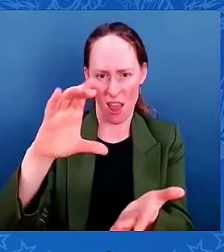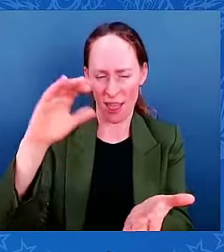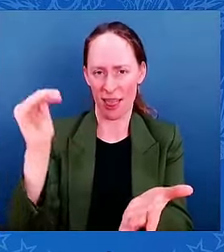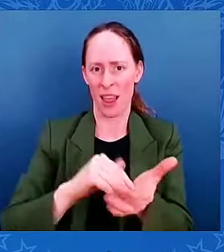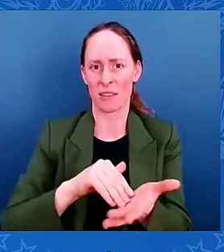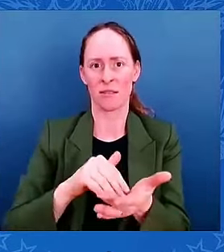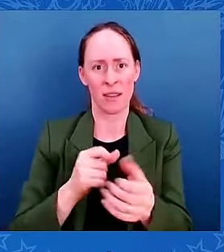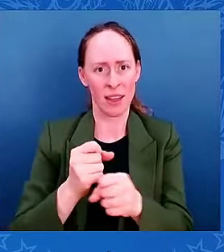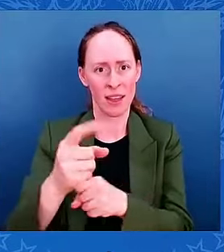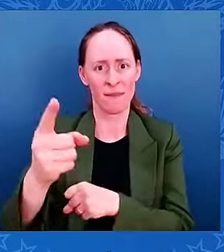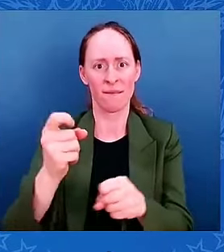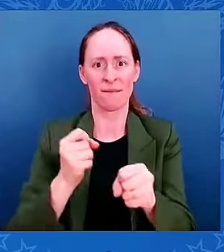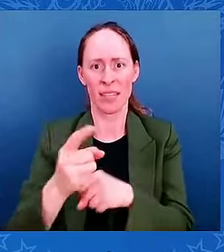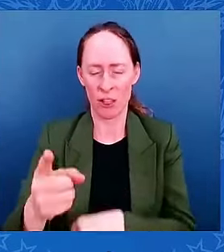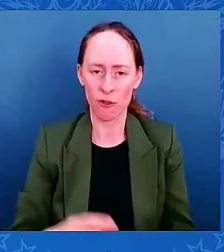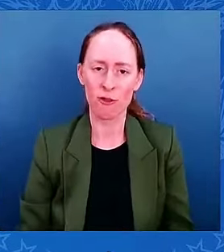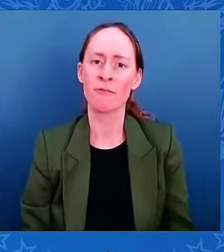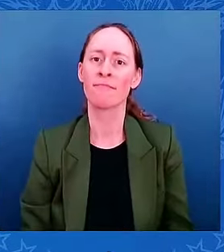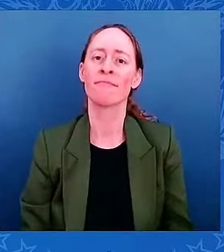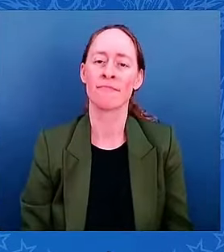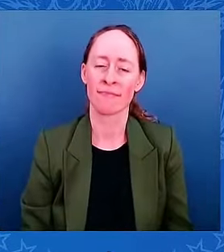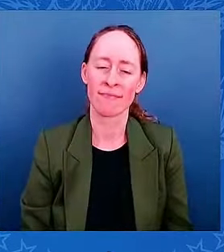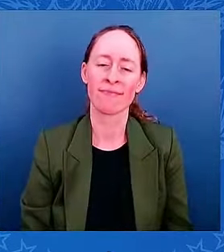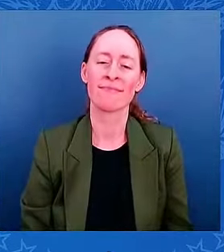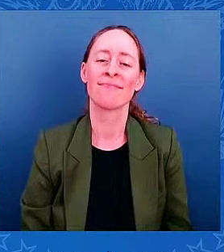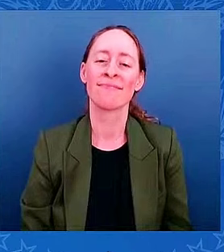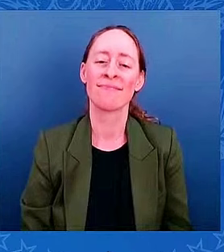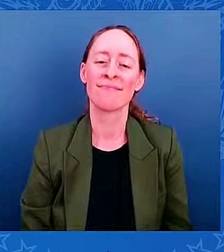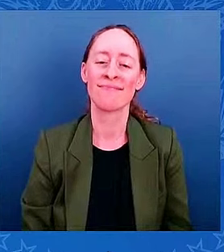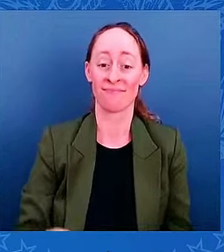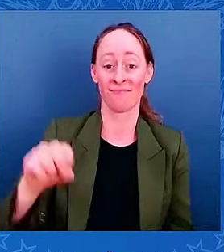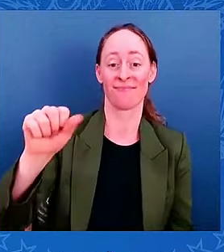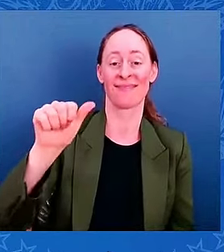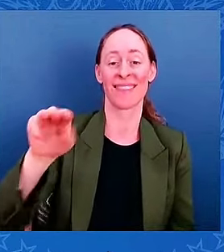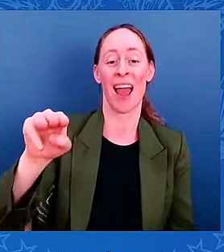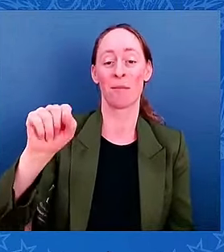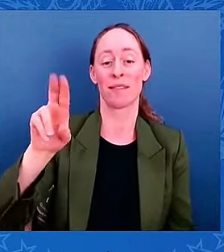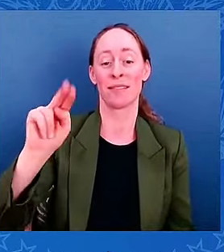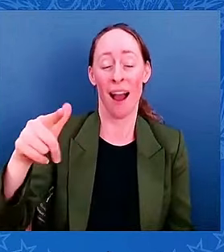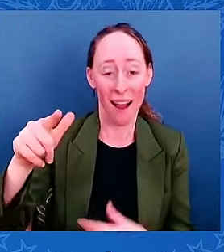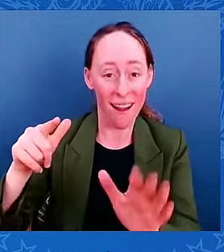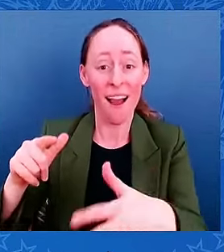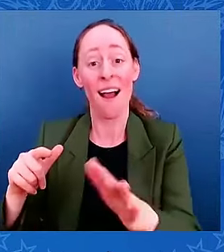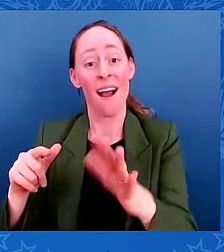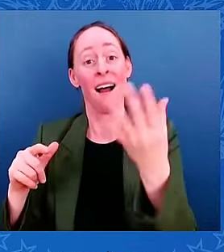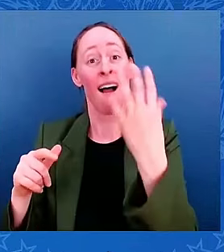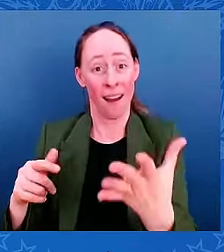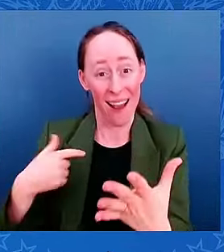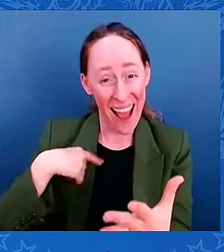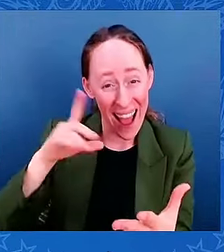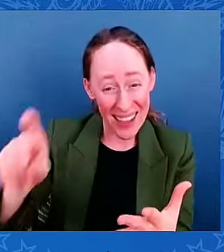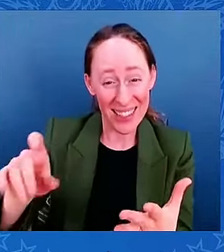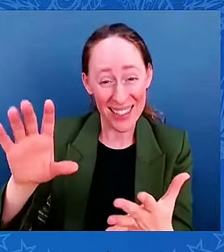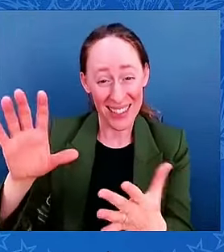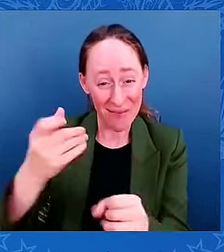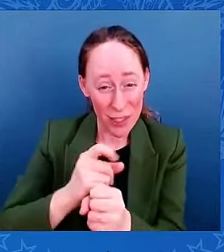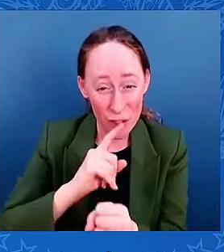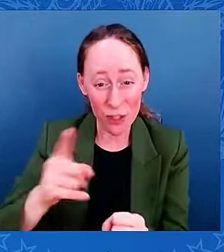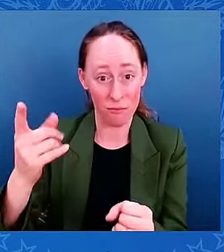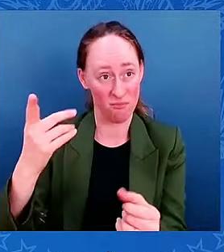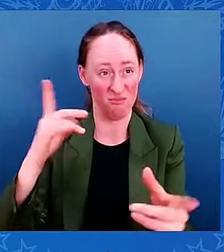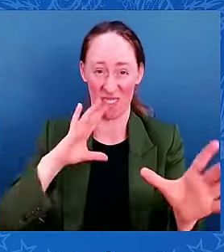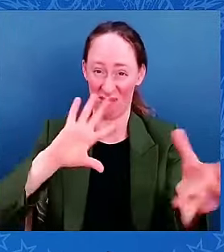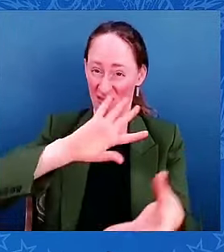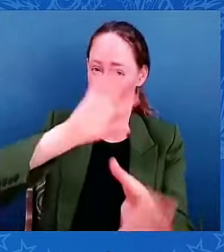So ask Samsung, why were they coming in that? By the way, it's well over $50 billion being invested from coming from abroad. I said, why are